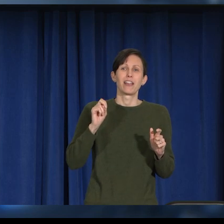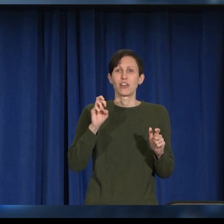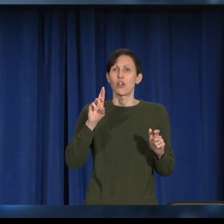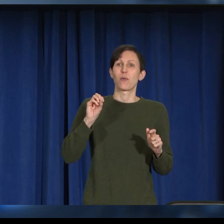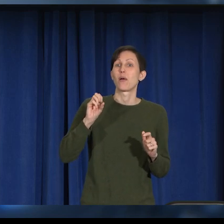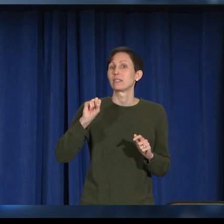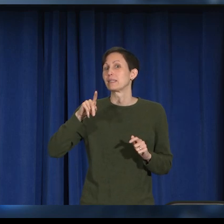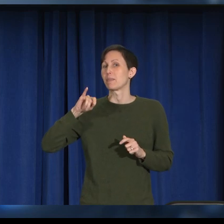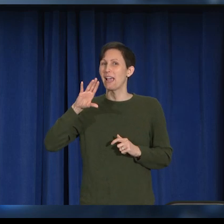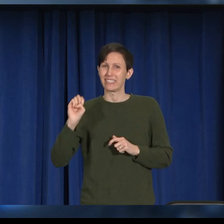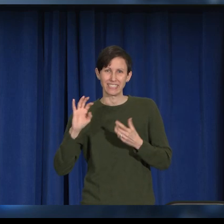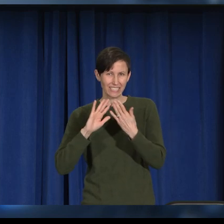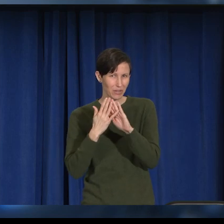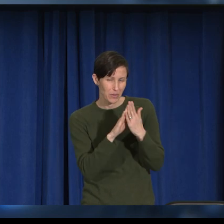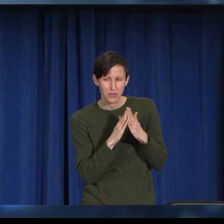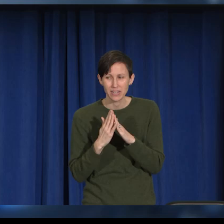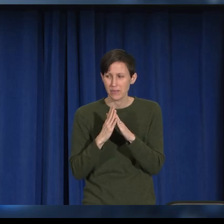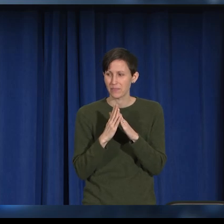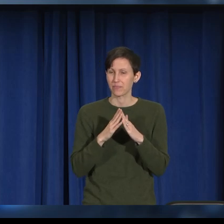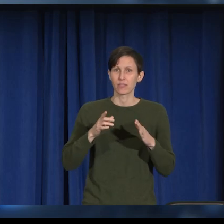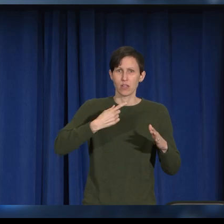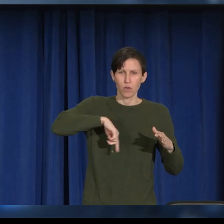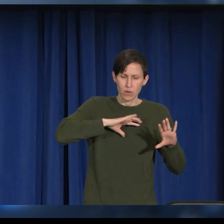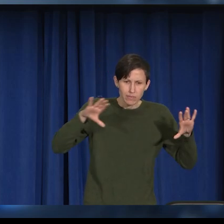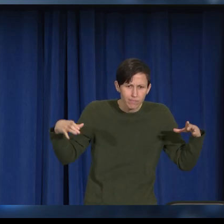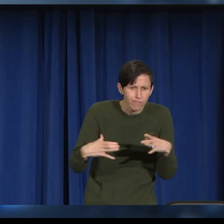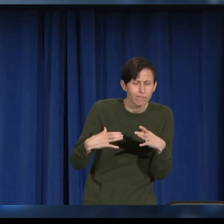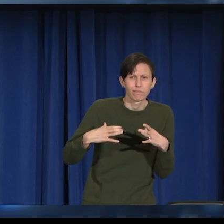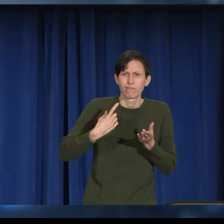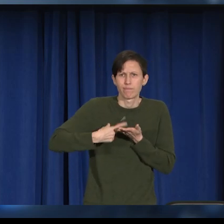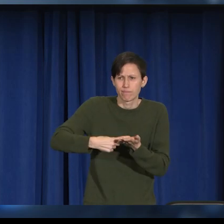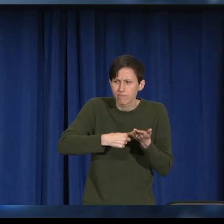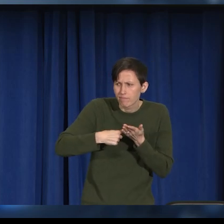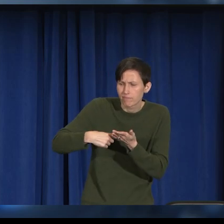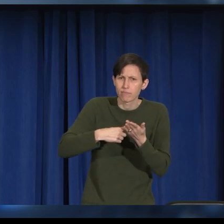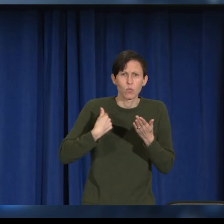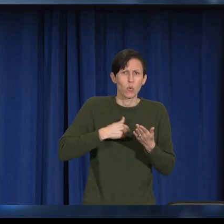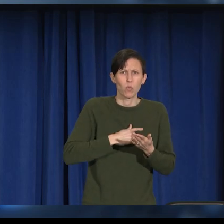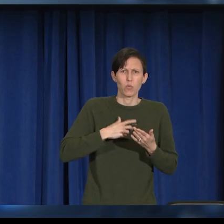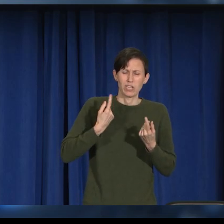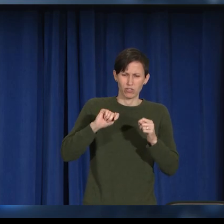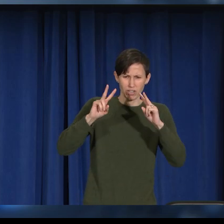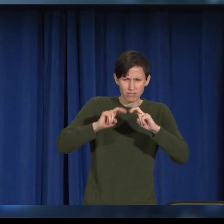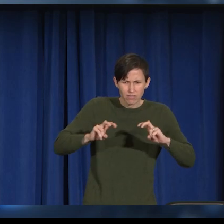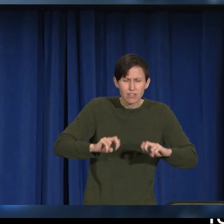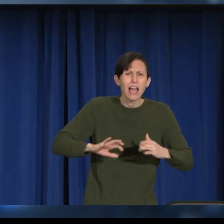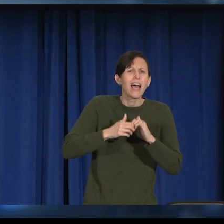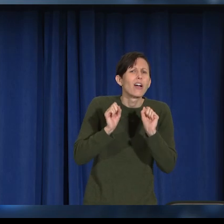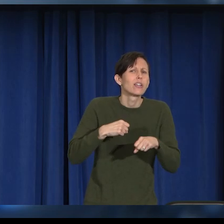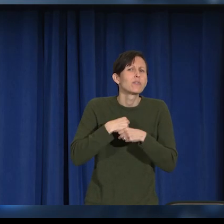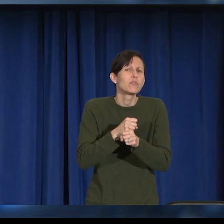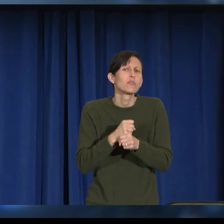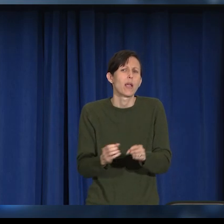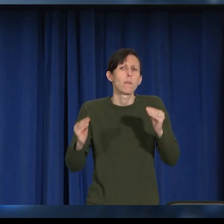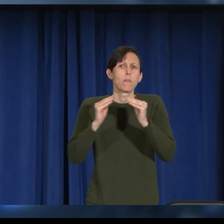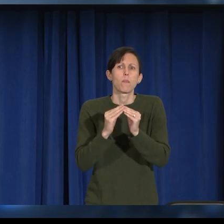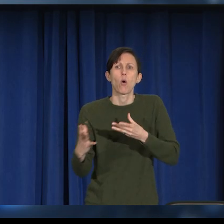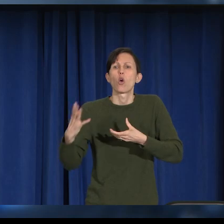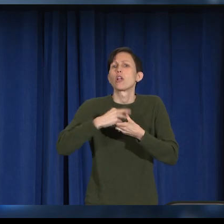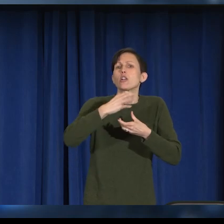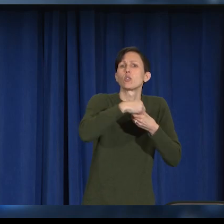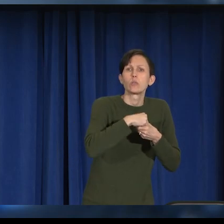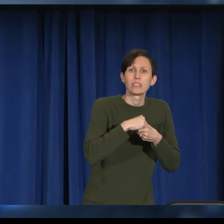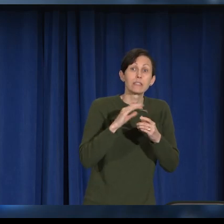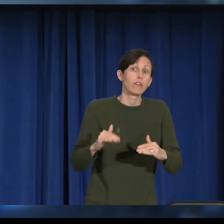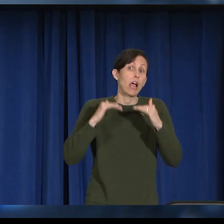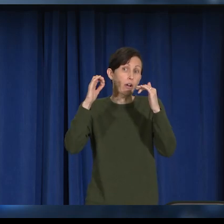community, we've been able to really look at how we can create more inclusive higher